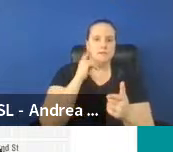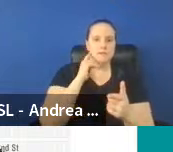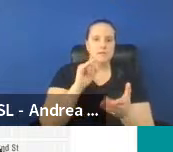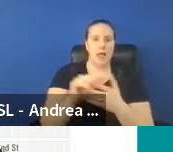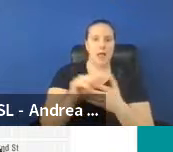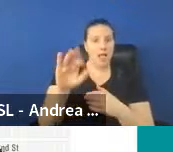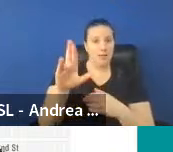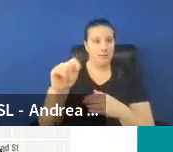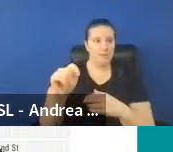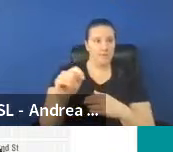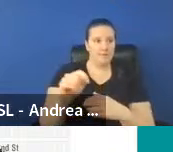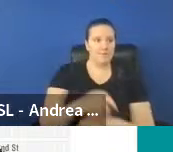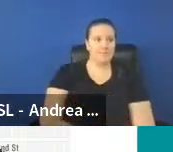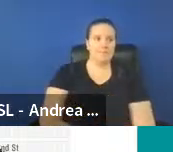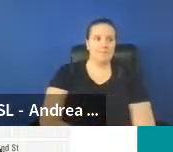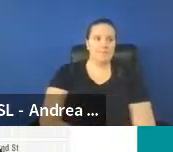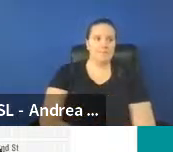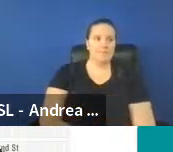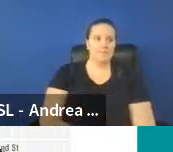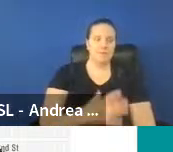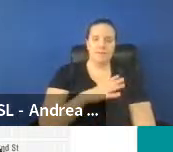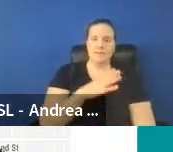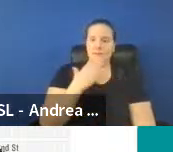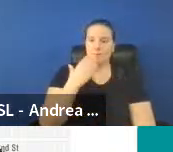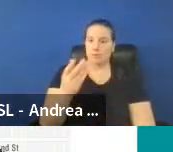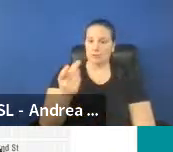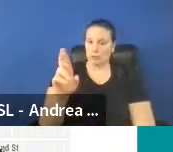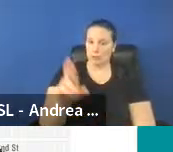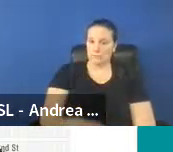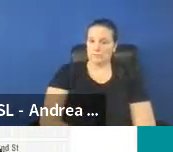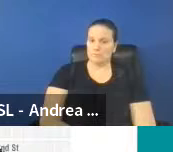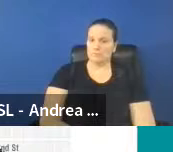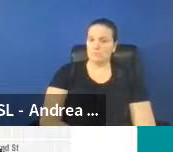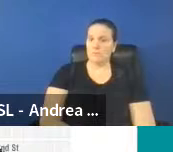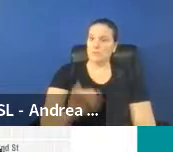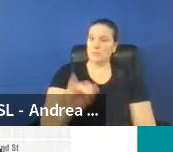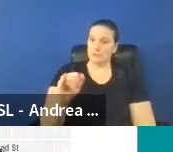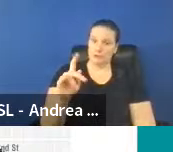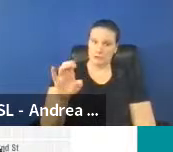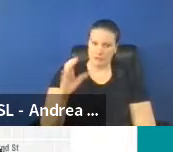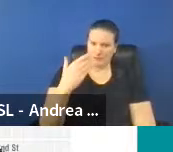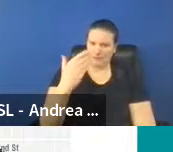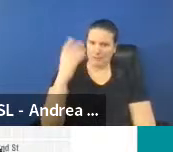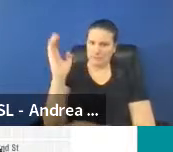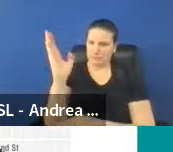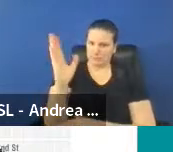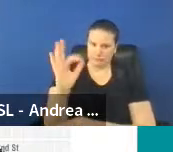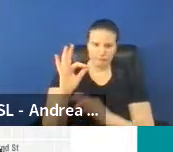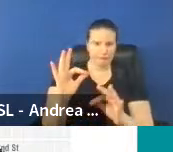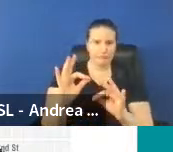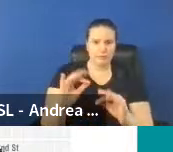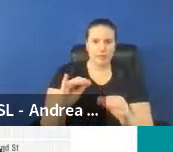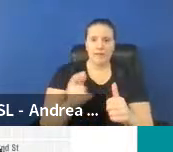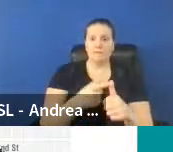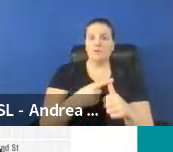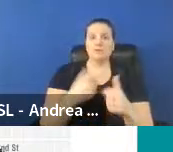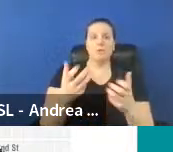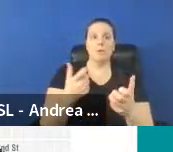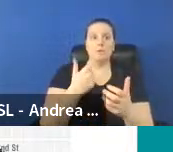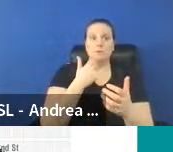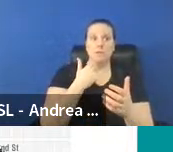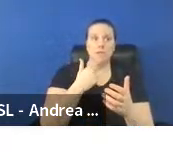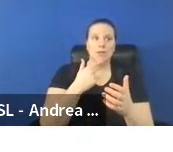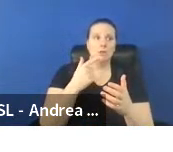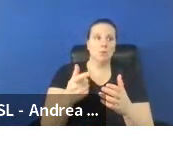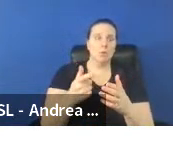your question. Thank you, Dr. Hunt. Jake, thank you for your presentation. I first wanted to start off with